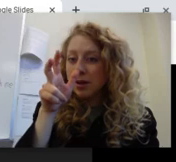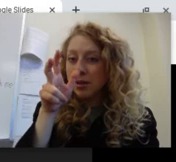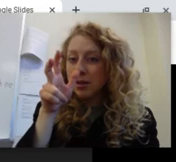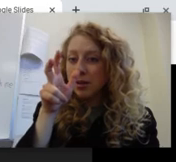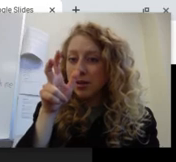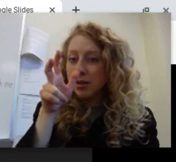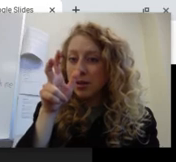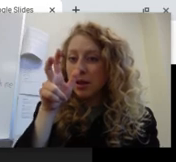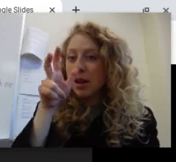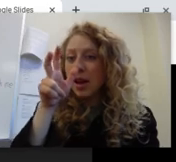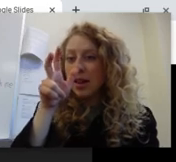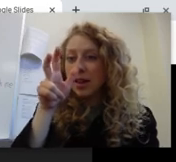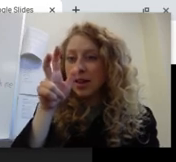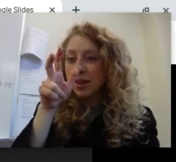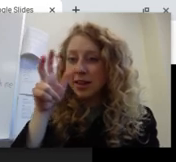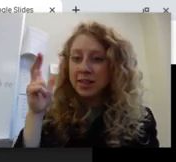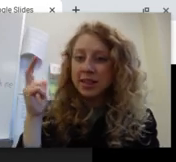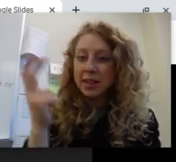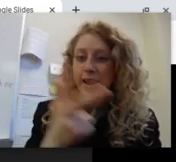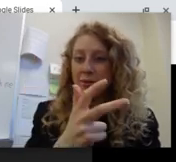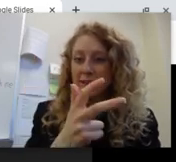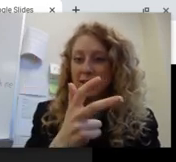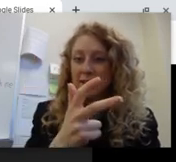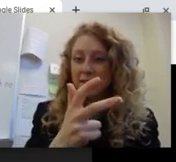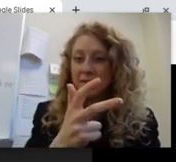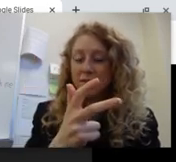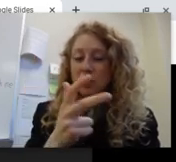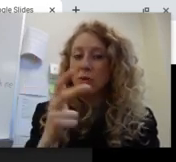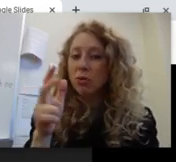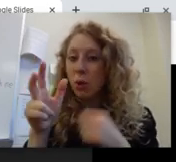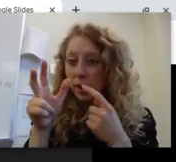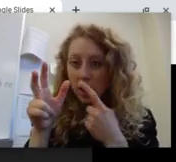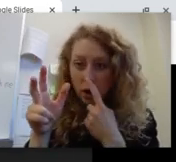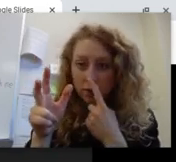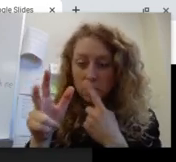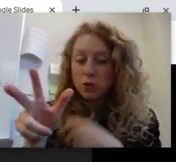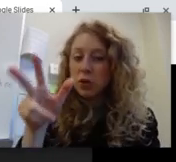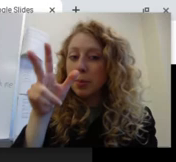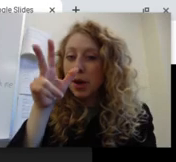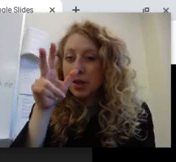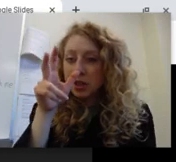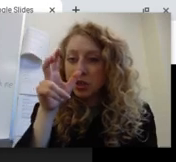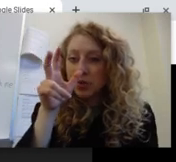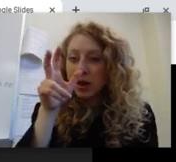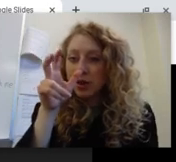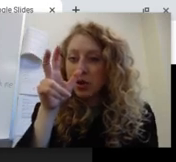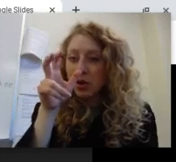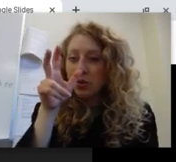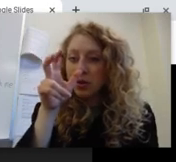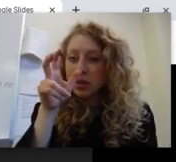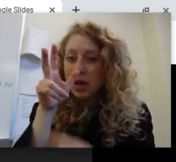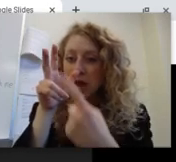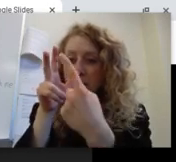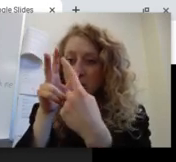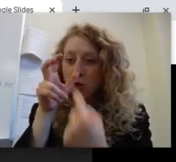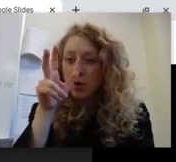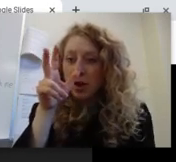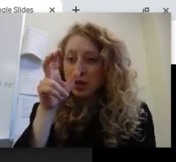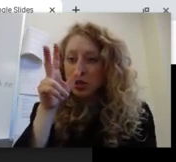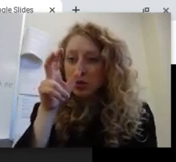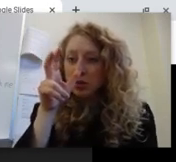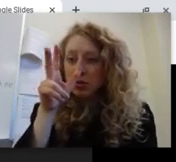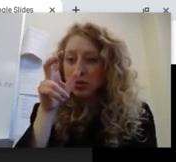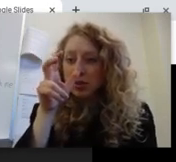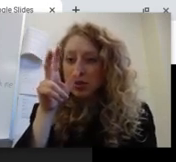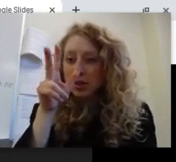bug. And then this is lousy. So throwing it off the nose. So bug is just right on the nose. And the movement